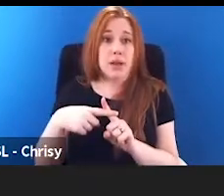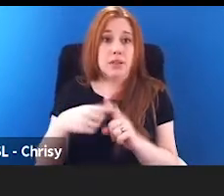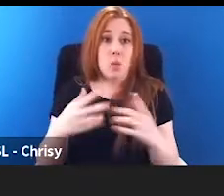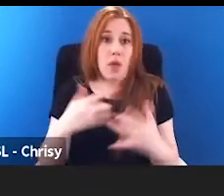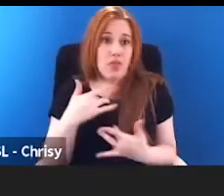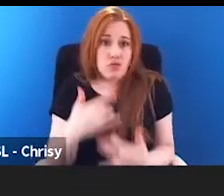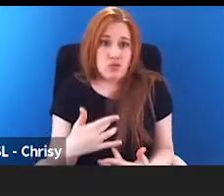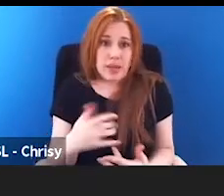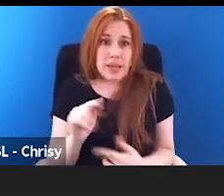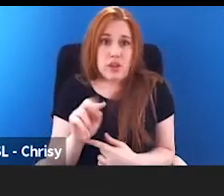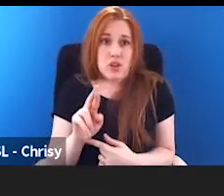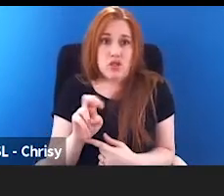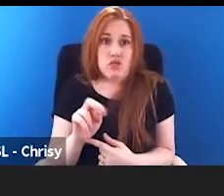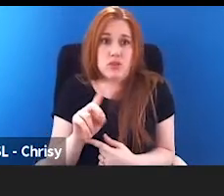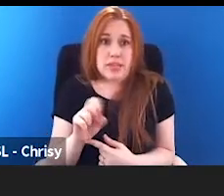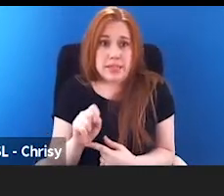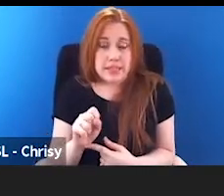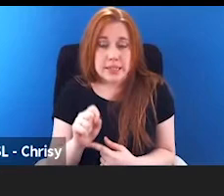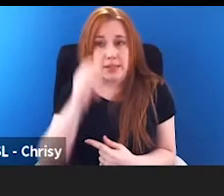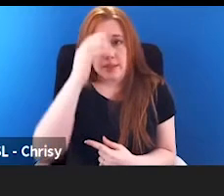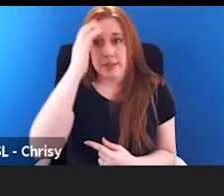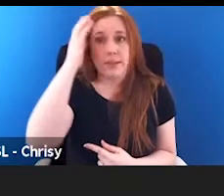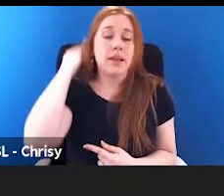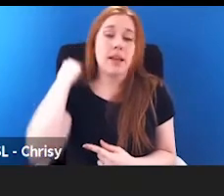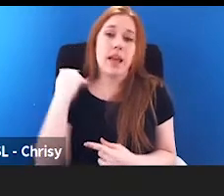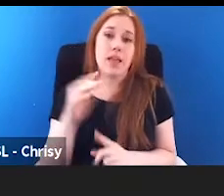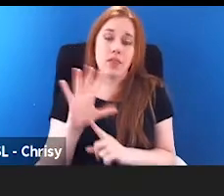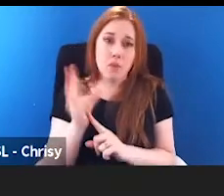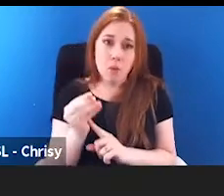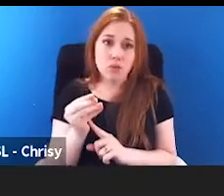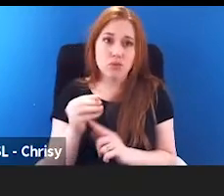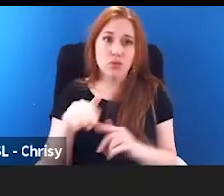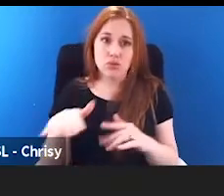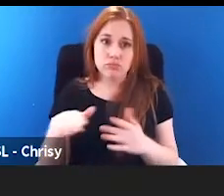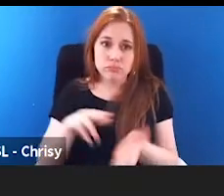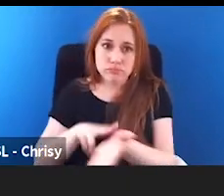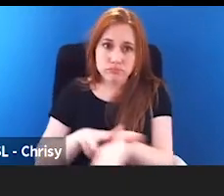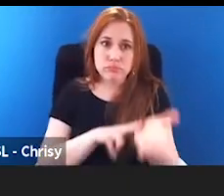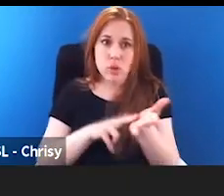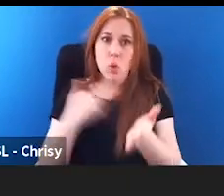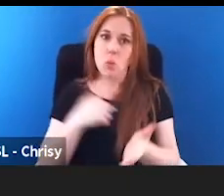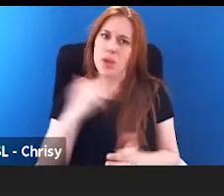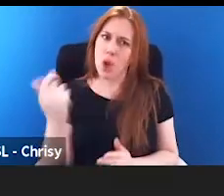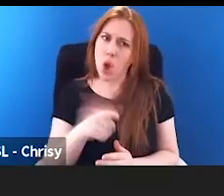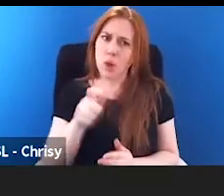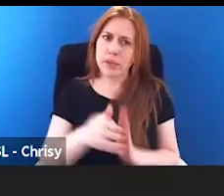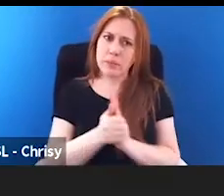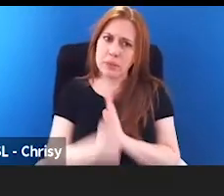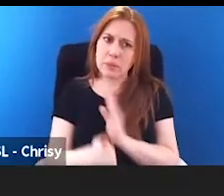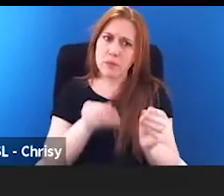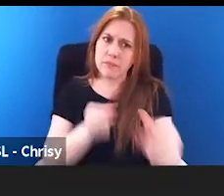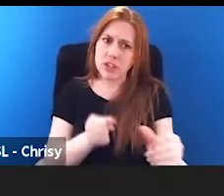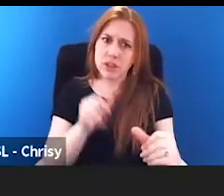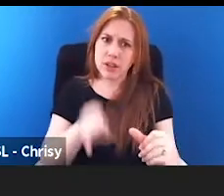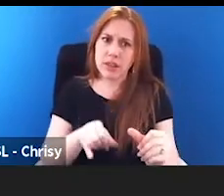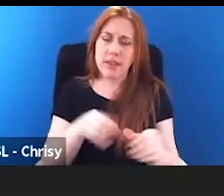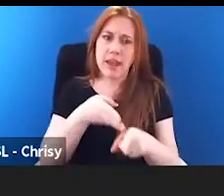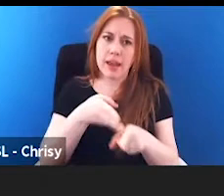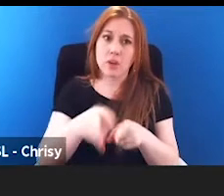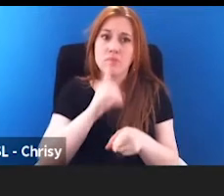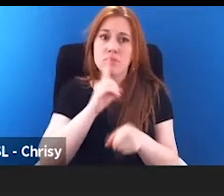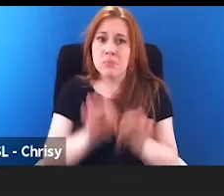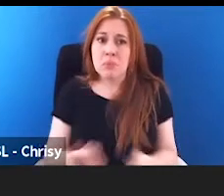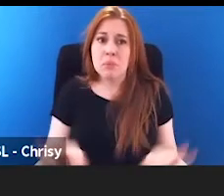in terms of the social climate is saying, is that we all now need to be proficient in this area, and it's vital that we